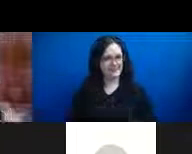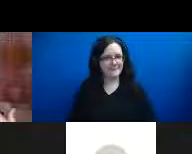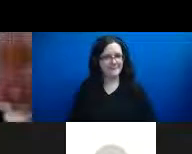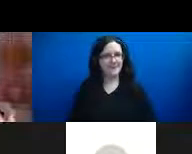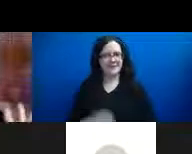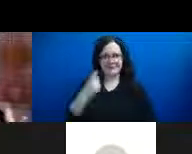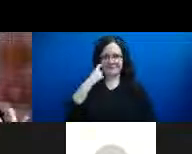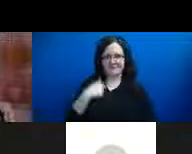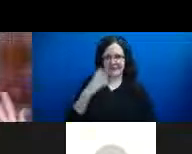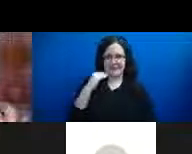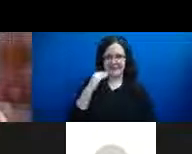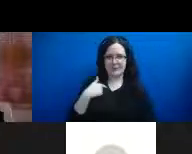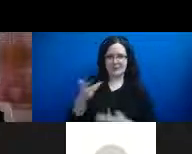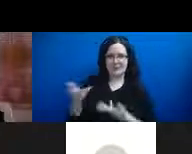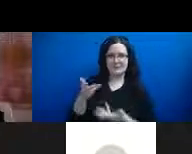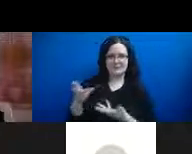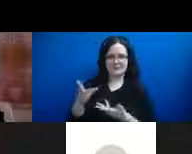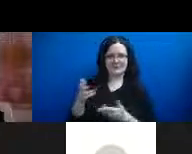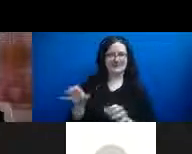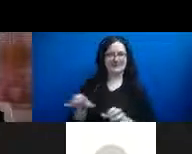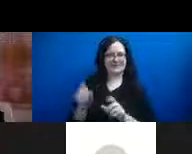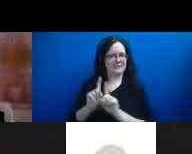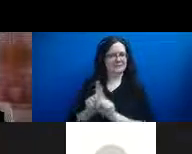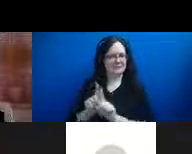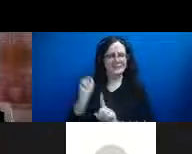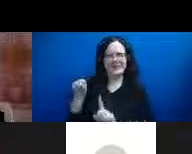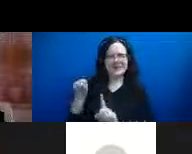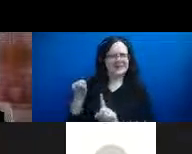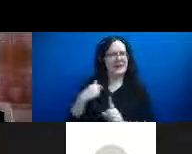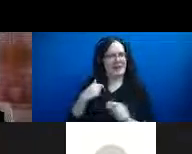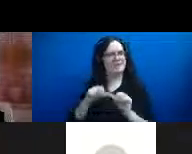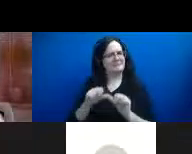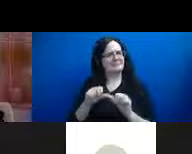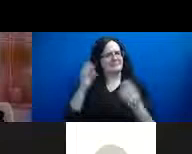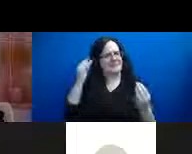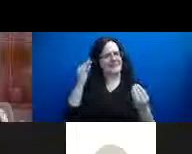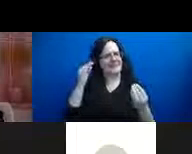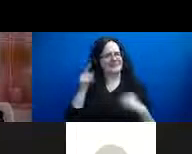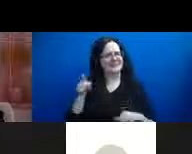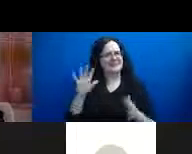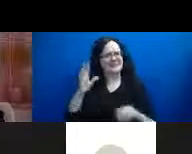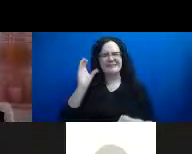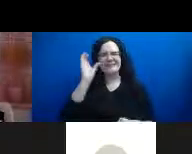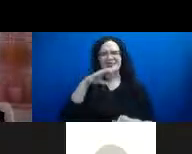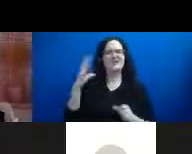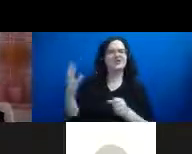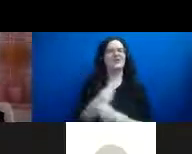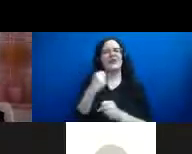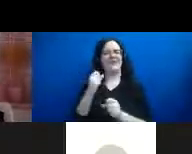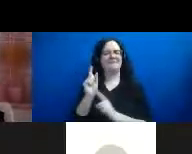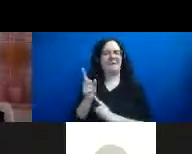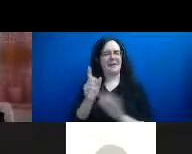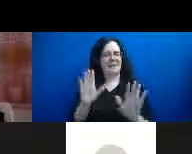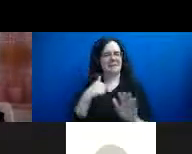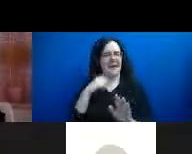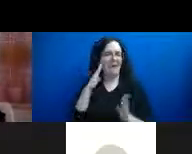someone, and I keep thinking about it. It was kind of a strange winning moment, and I'll explain it